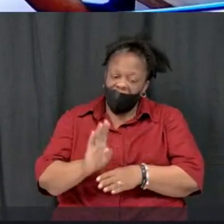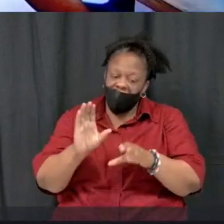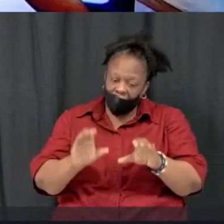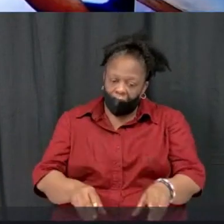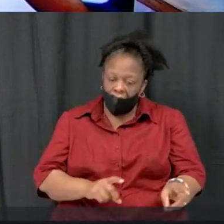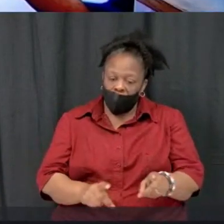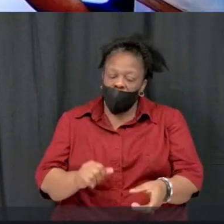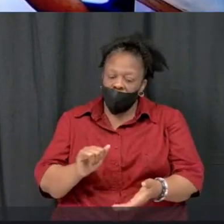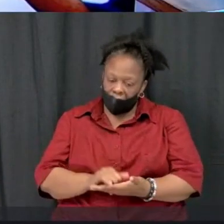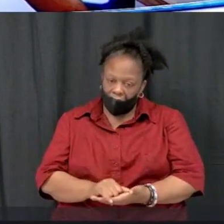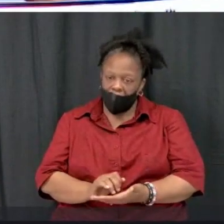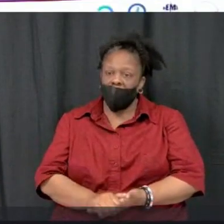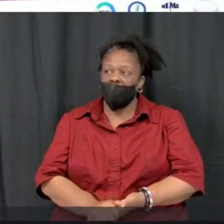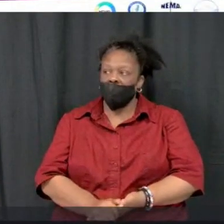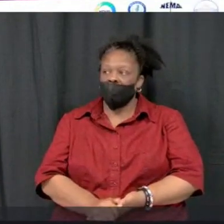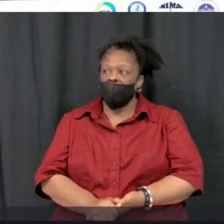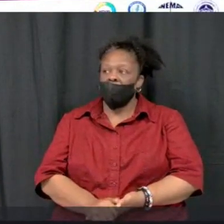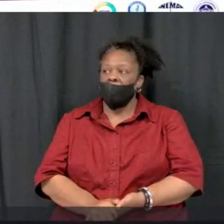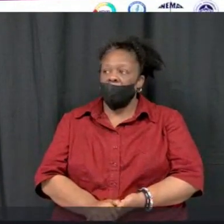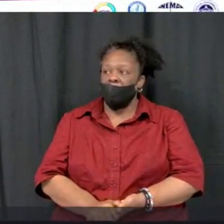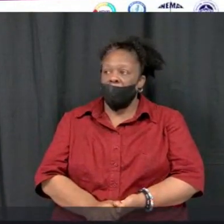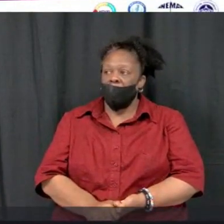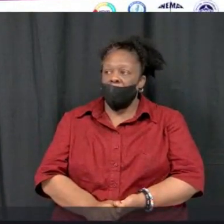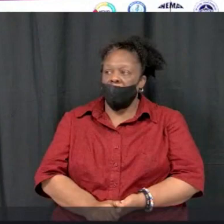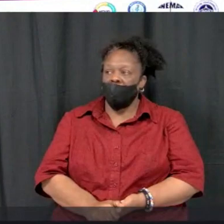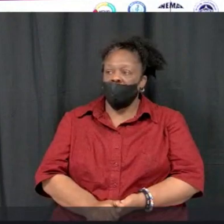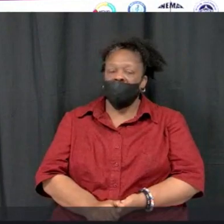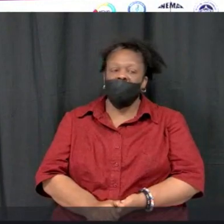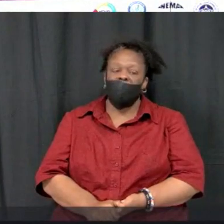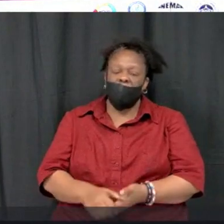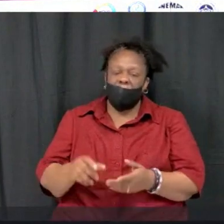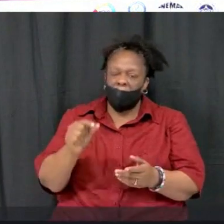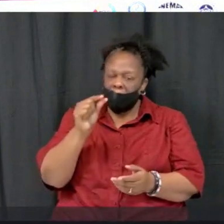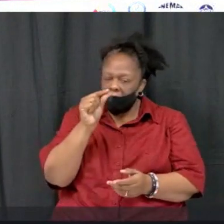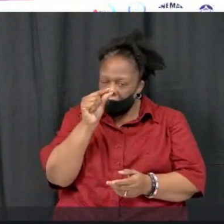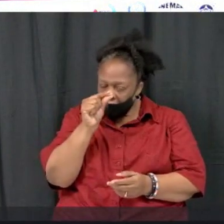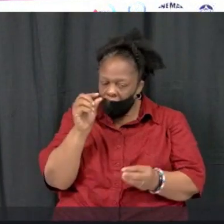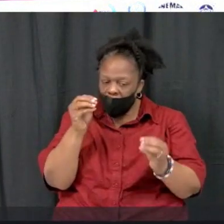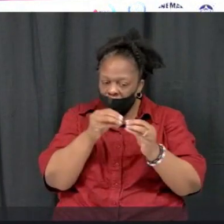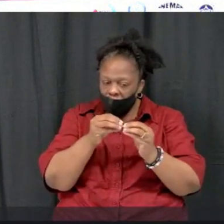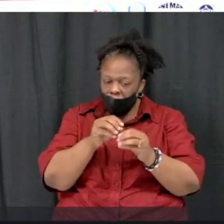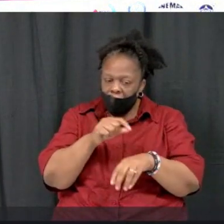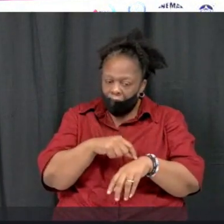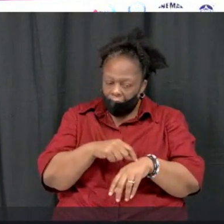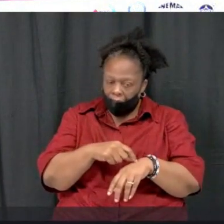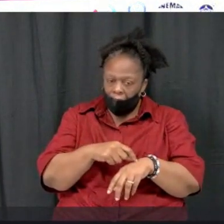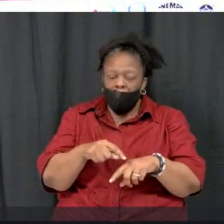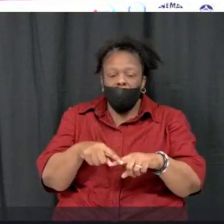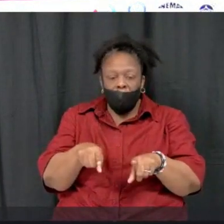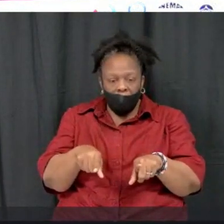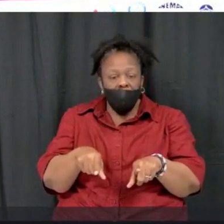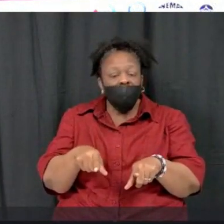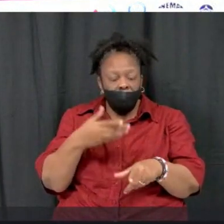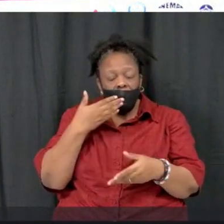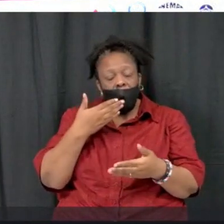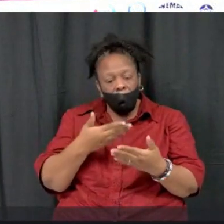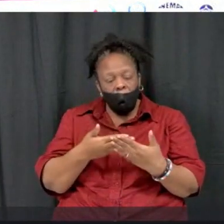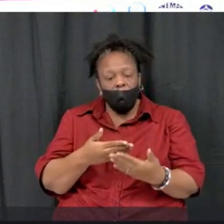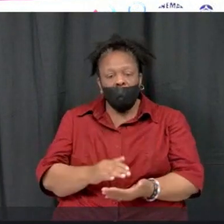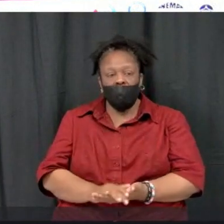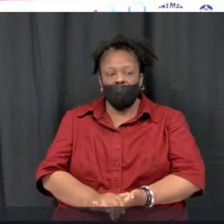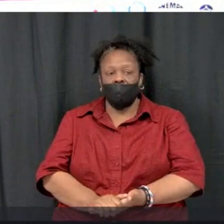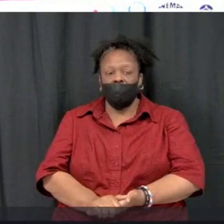it. I do it at my location. It takes a little bit more time, but honestly, it's worth it at the end of the day.